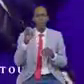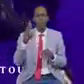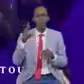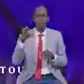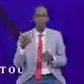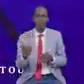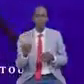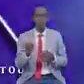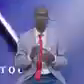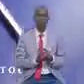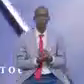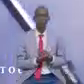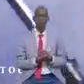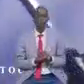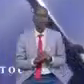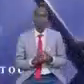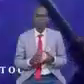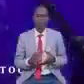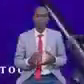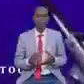Oh,